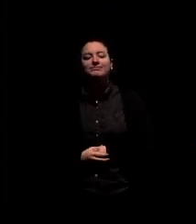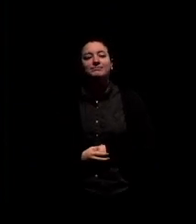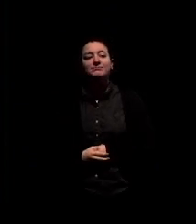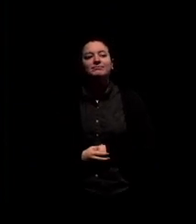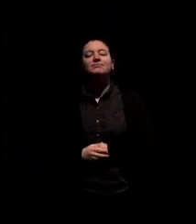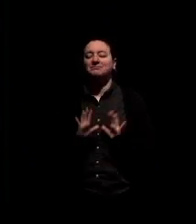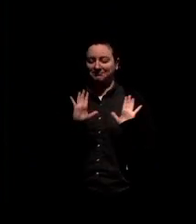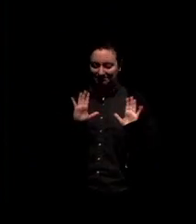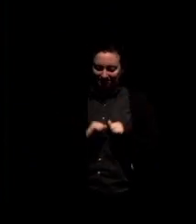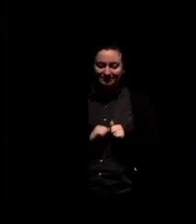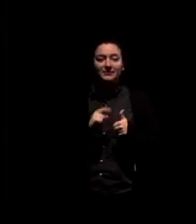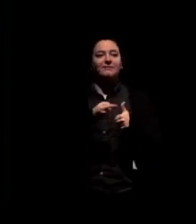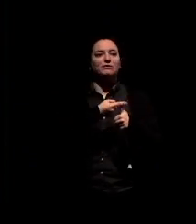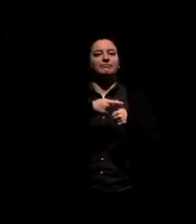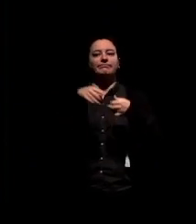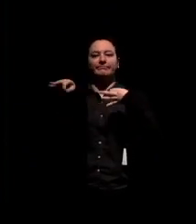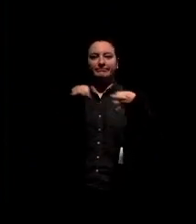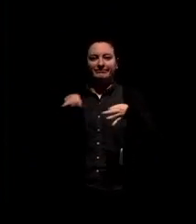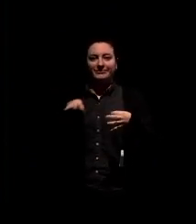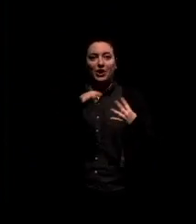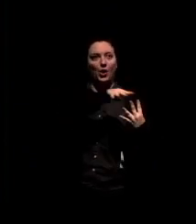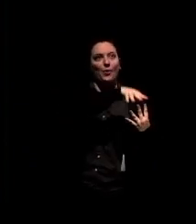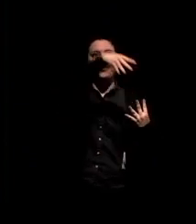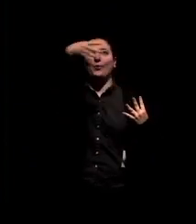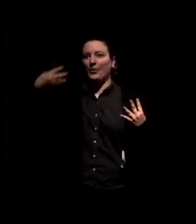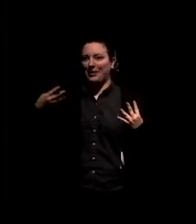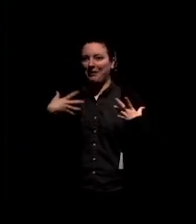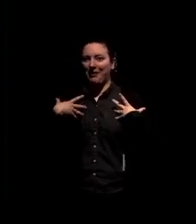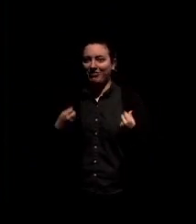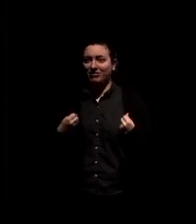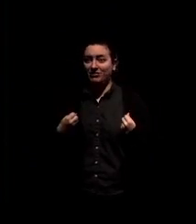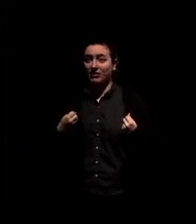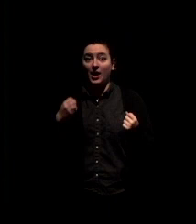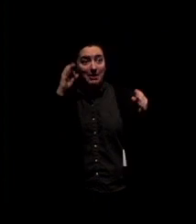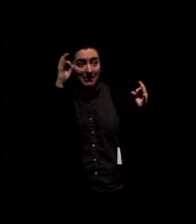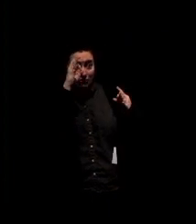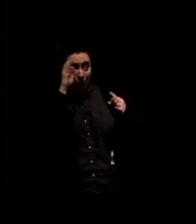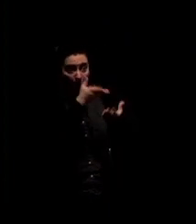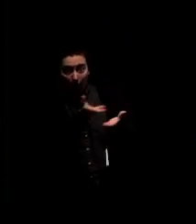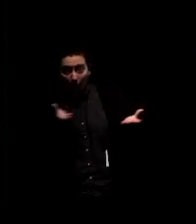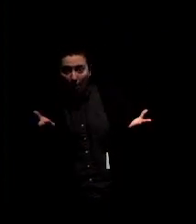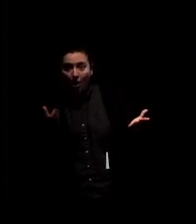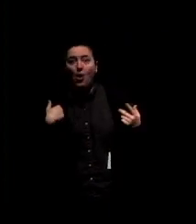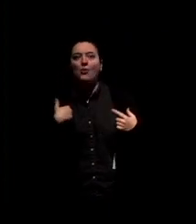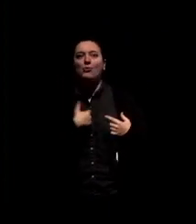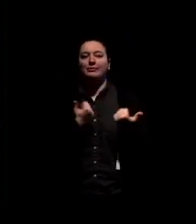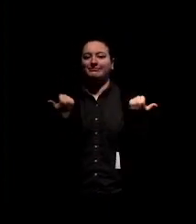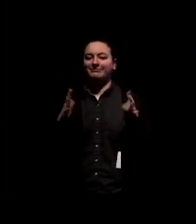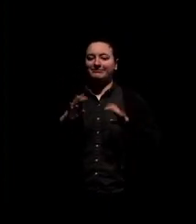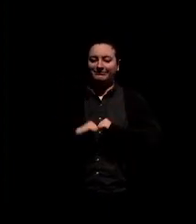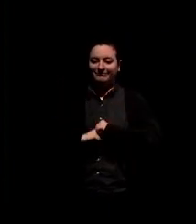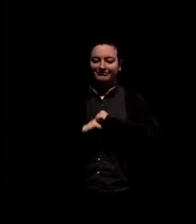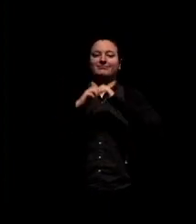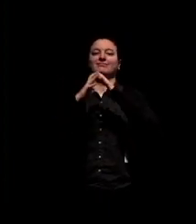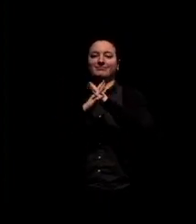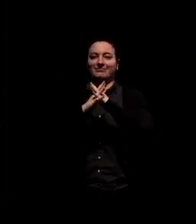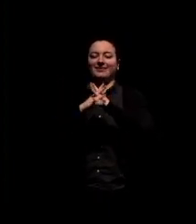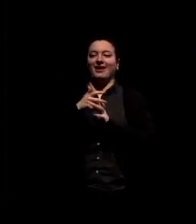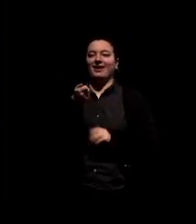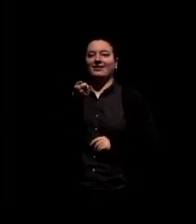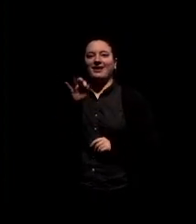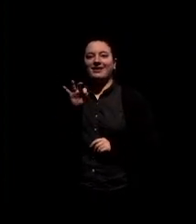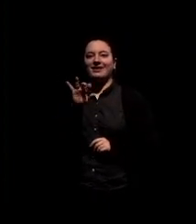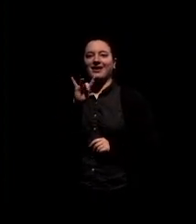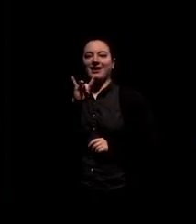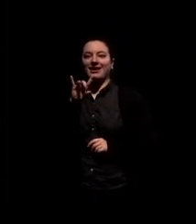First of all, a little bit about Rainbow Health, if you haven't heard of us before or don't know of us. We were actually founded in 1983 as Minnesota's